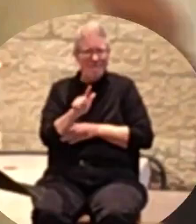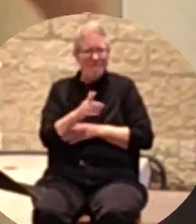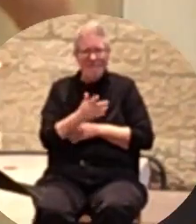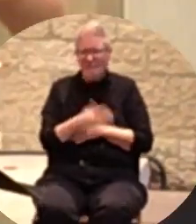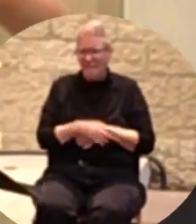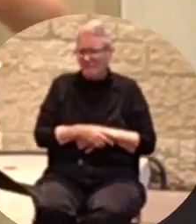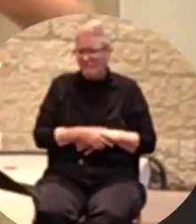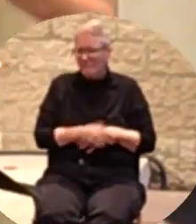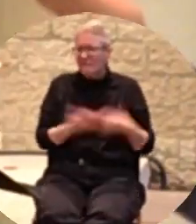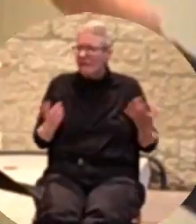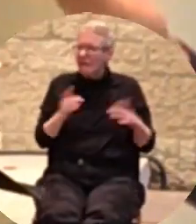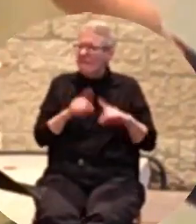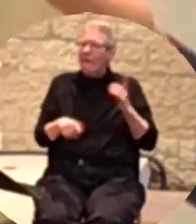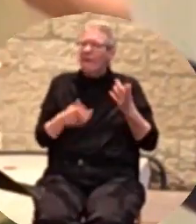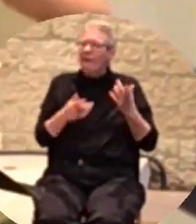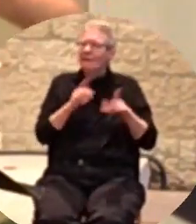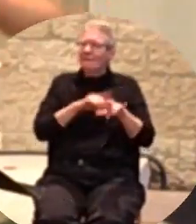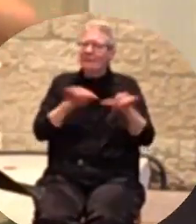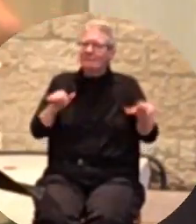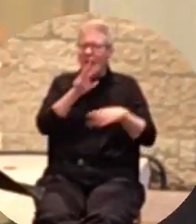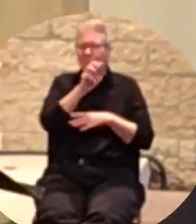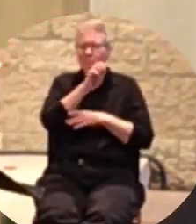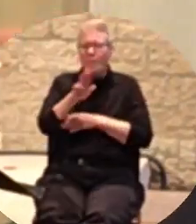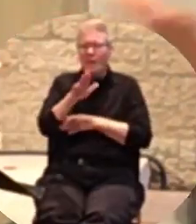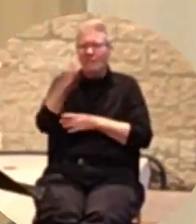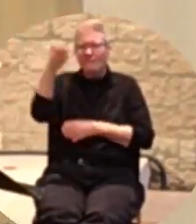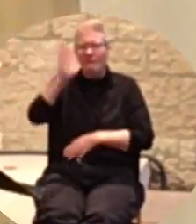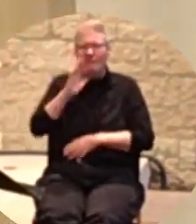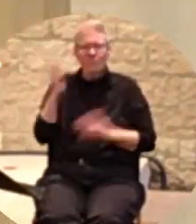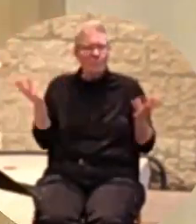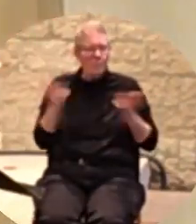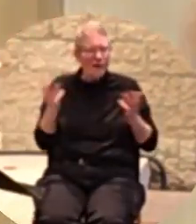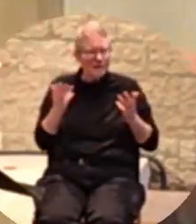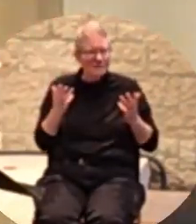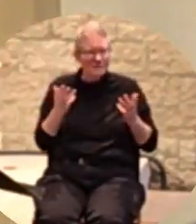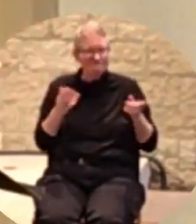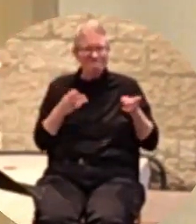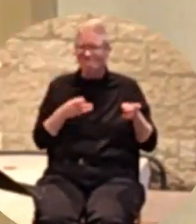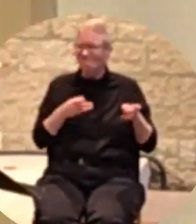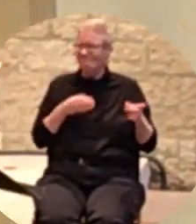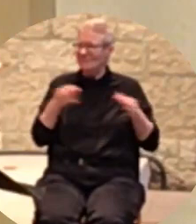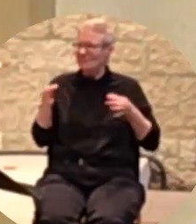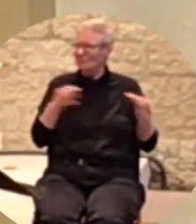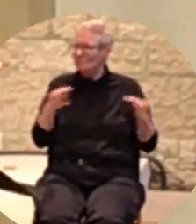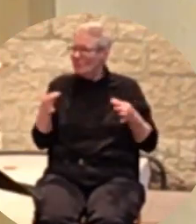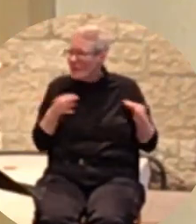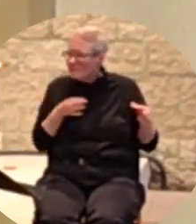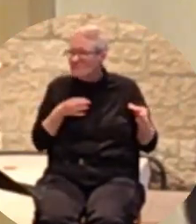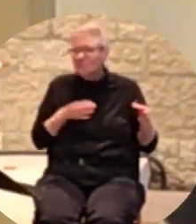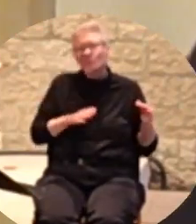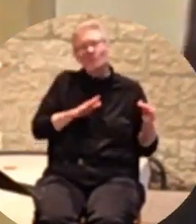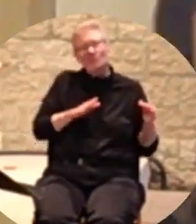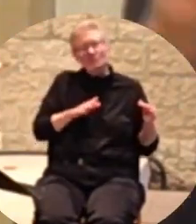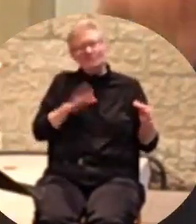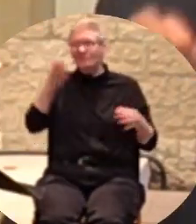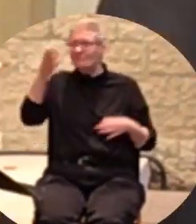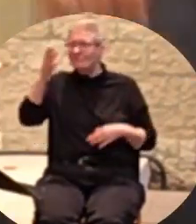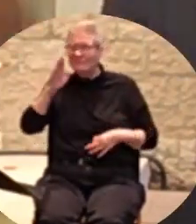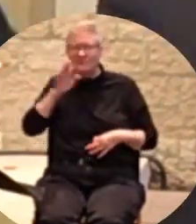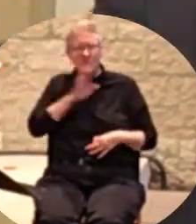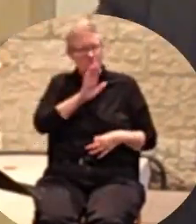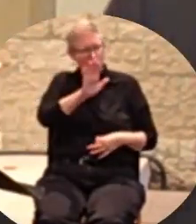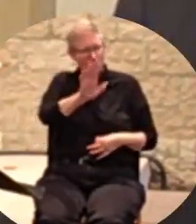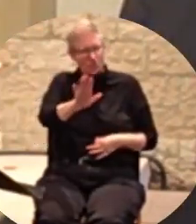what is the will of God? He describes that for us. He says that it's your will. That it's your will